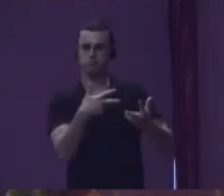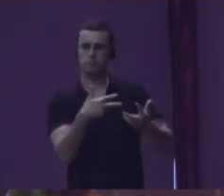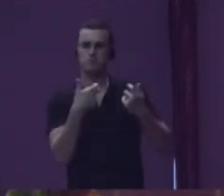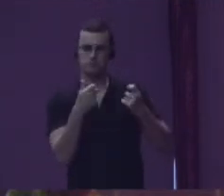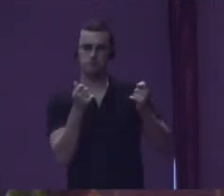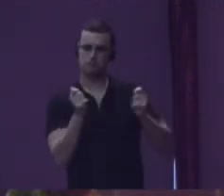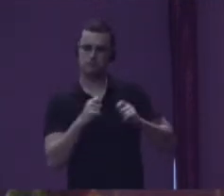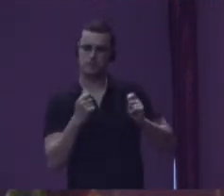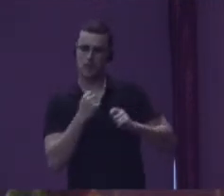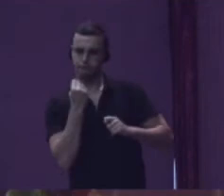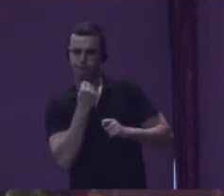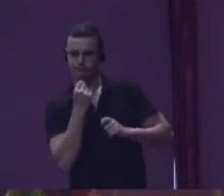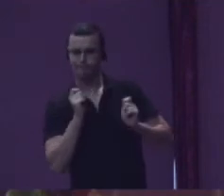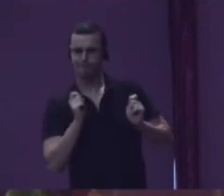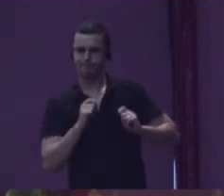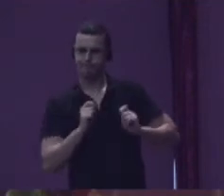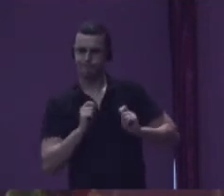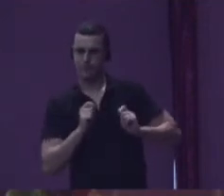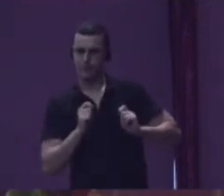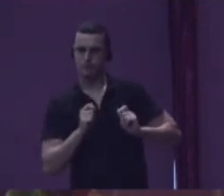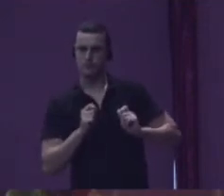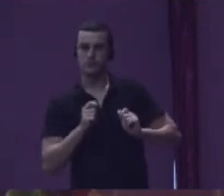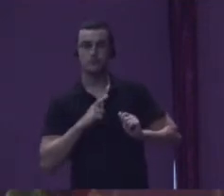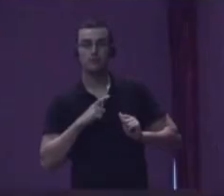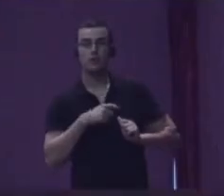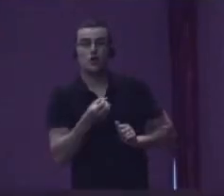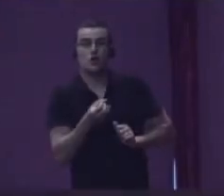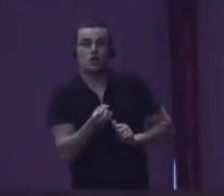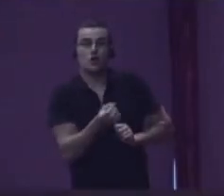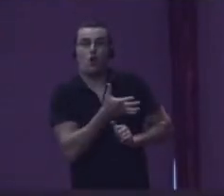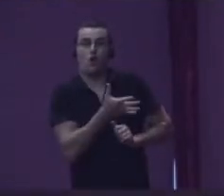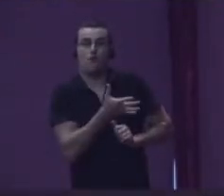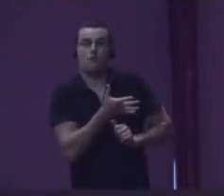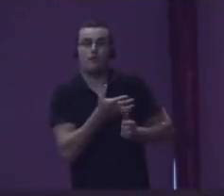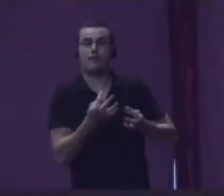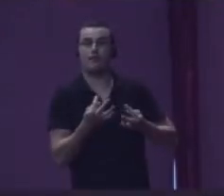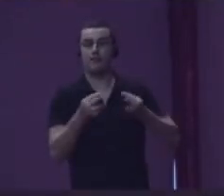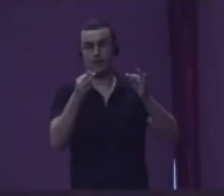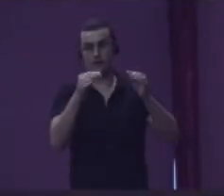in the new techniques, but also in the old